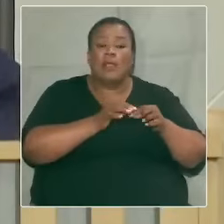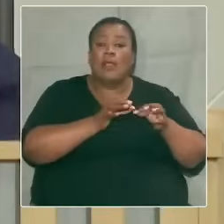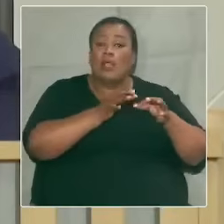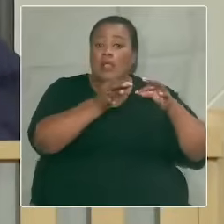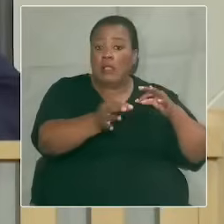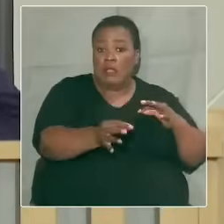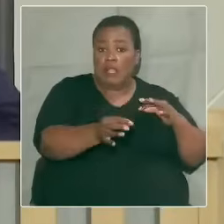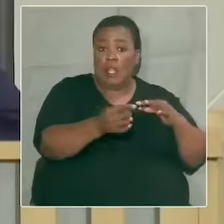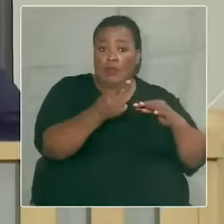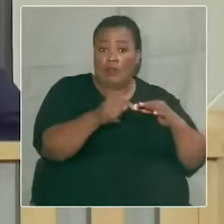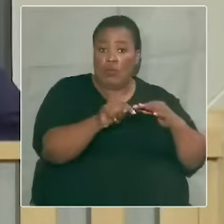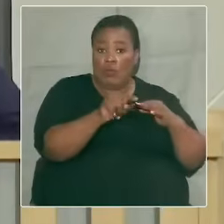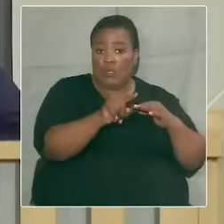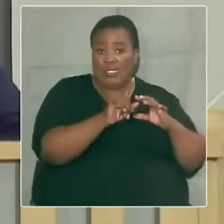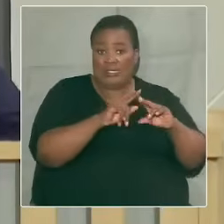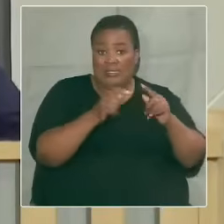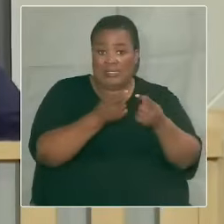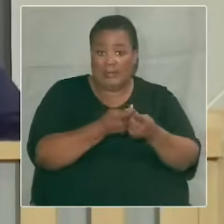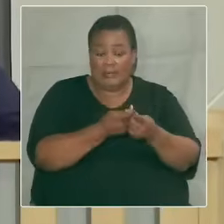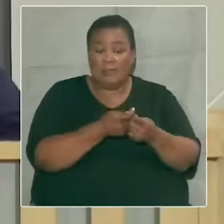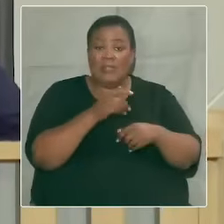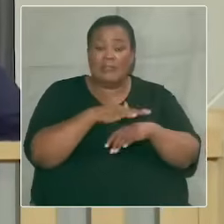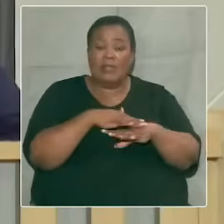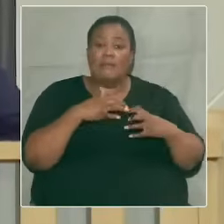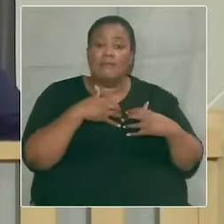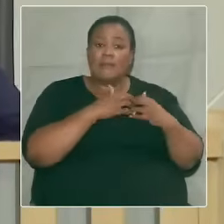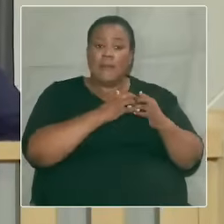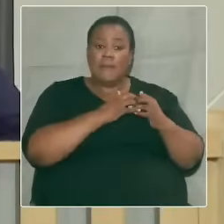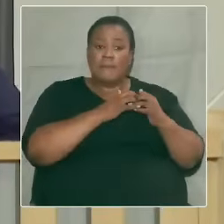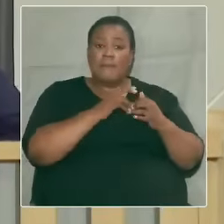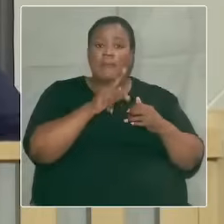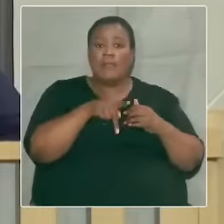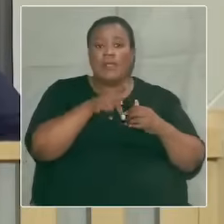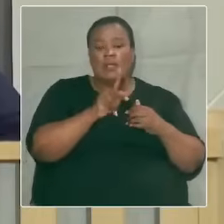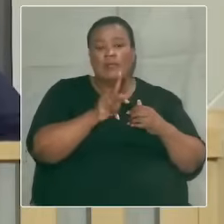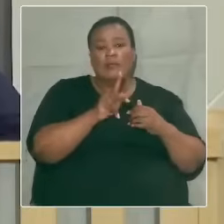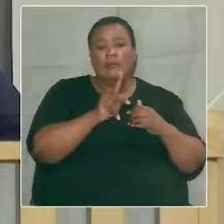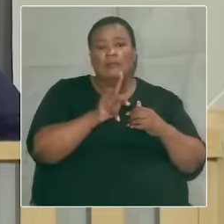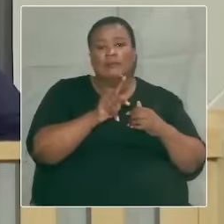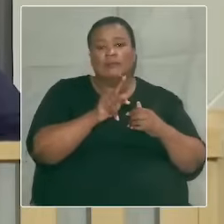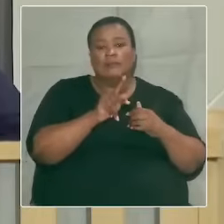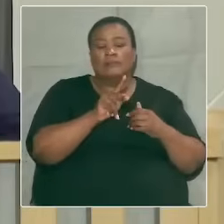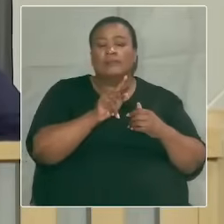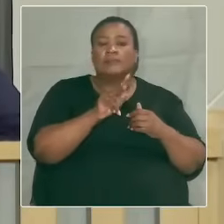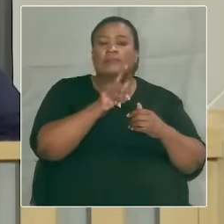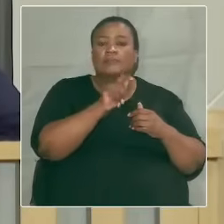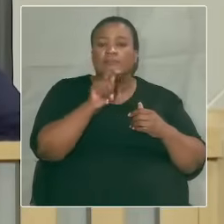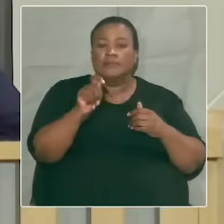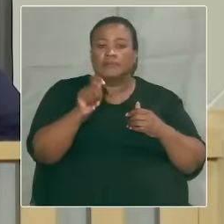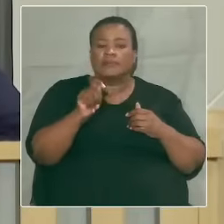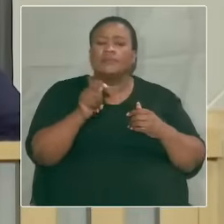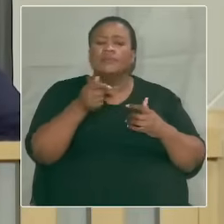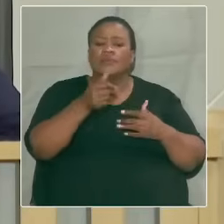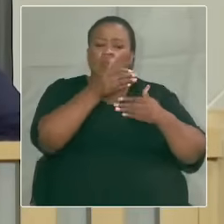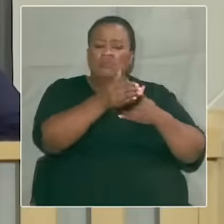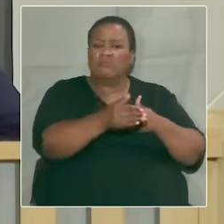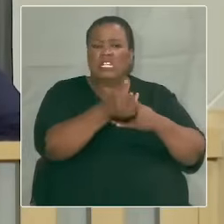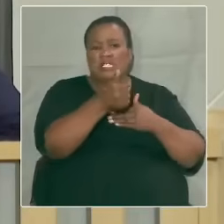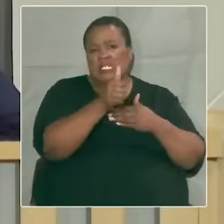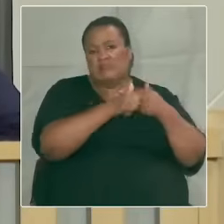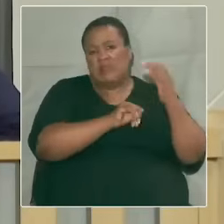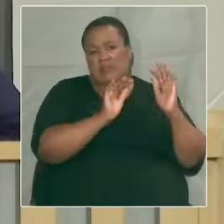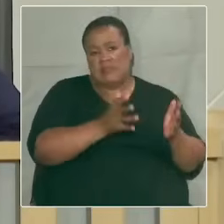When it was established, the PKTT's term was initially 6 months. Therefore, in order for